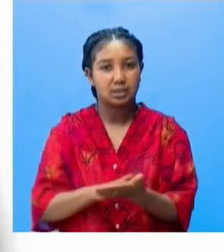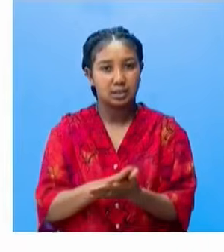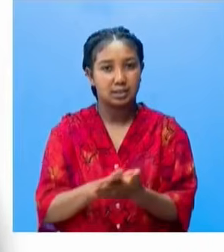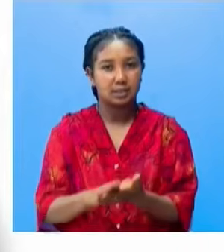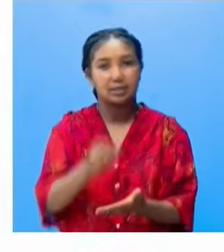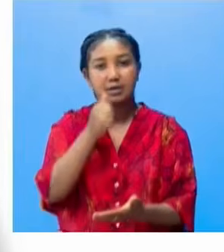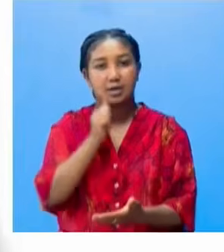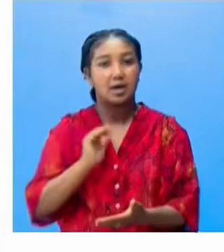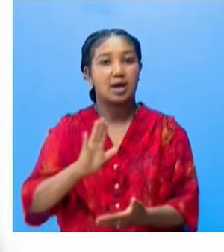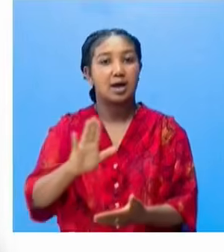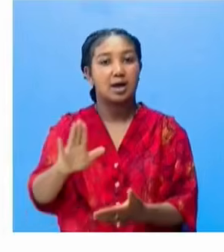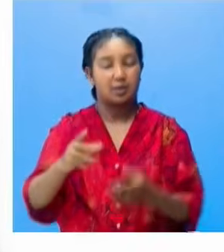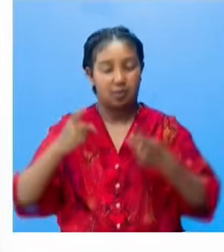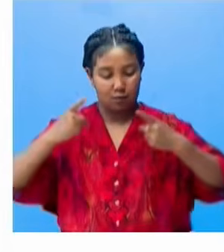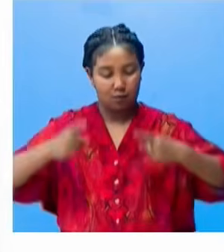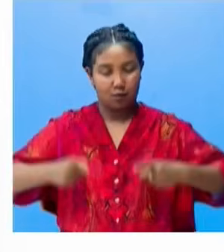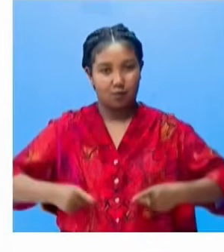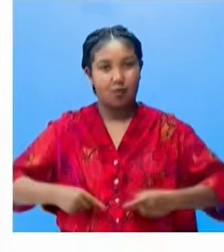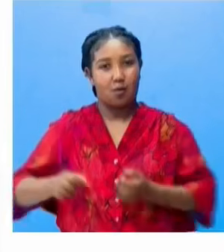her uniform.